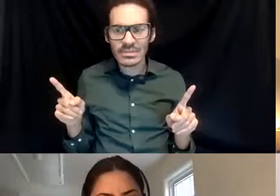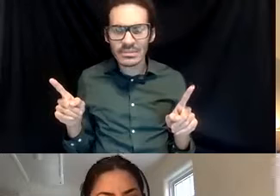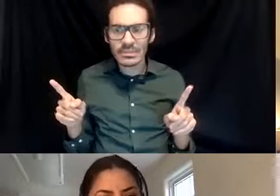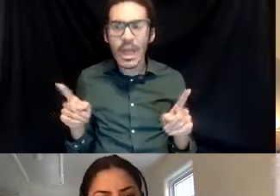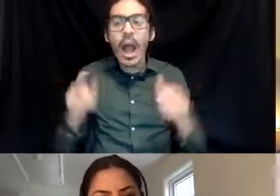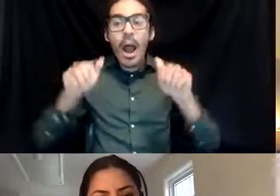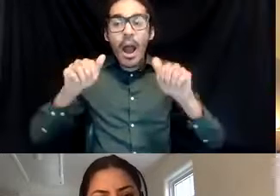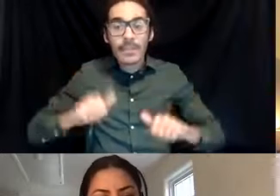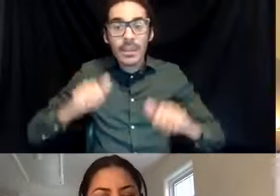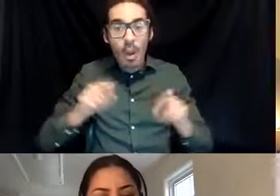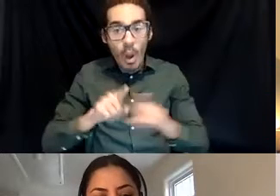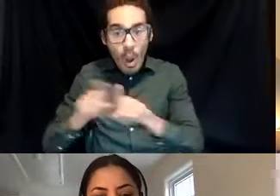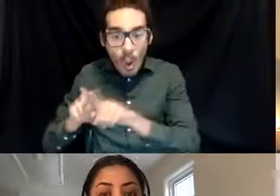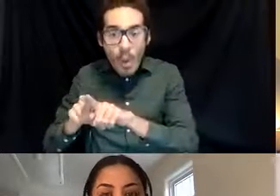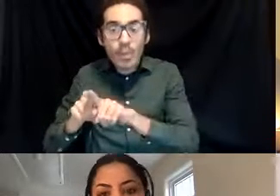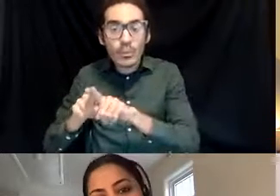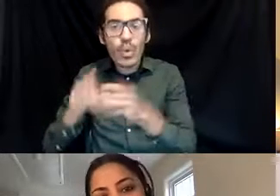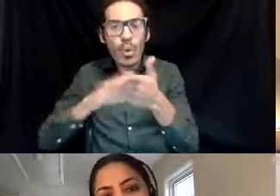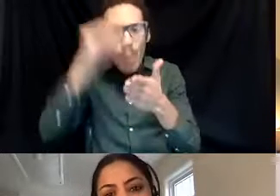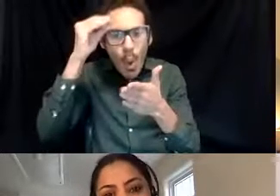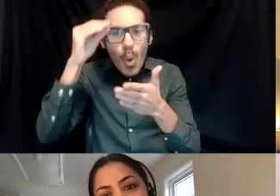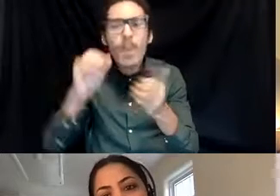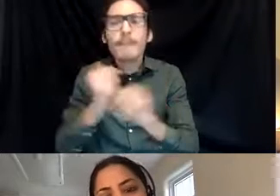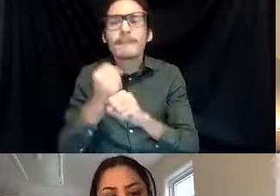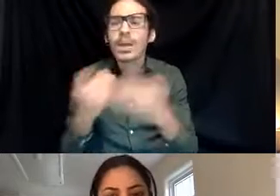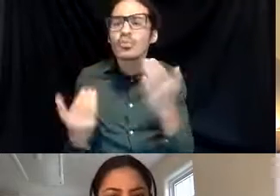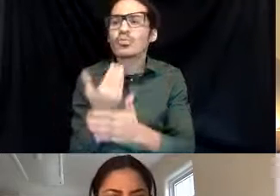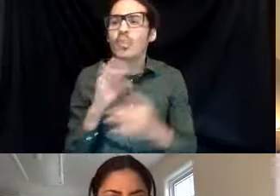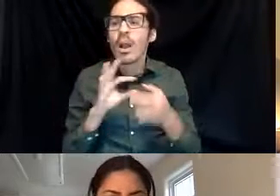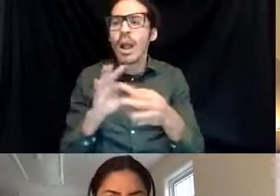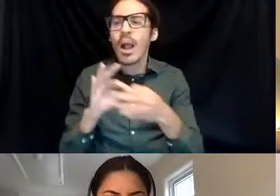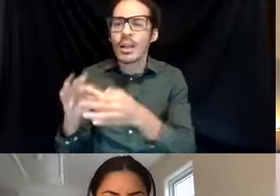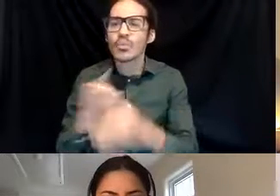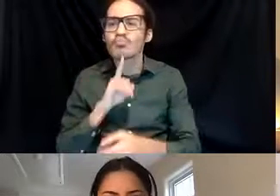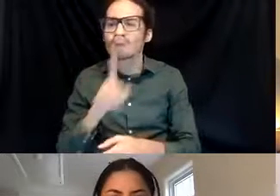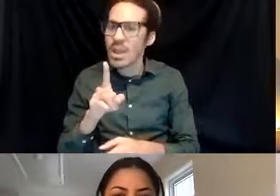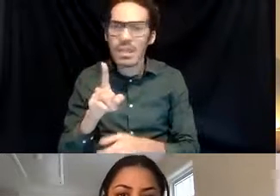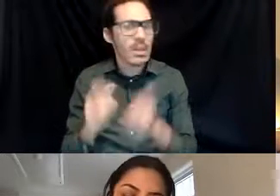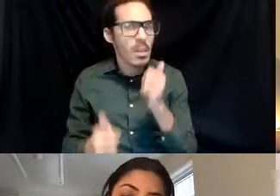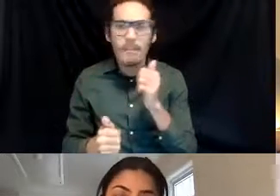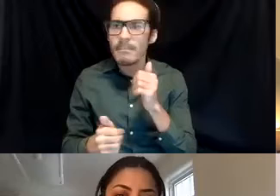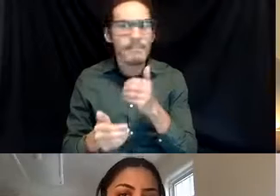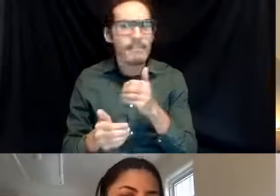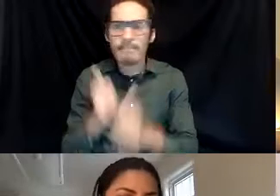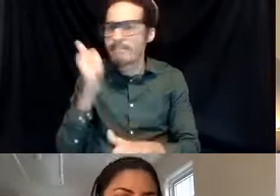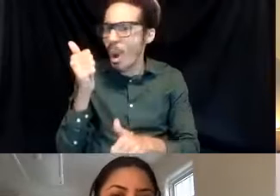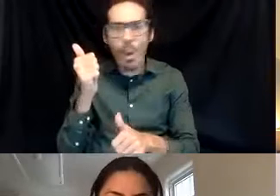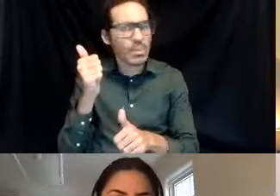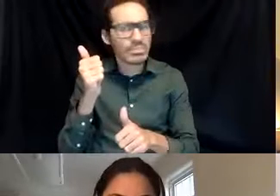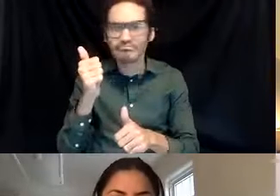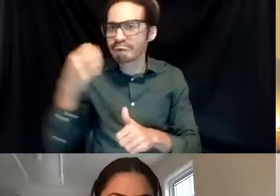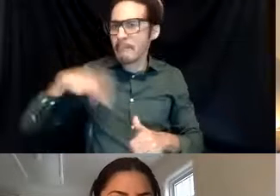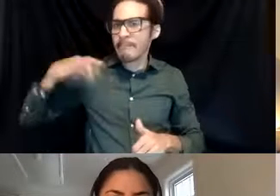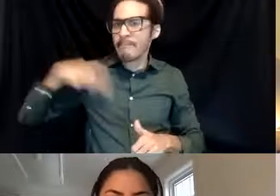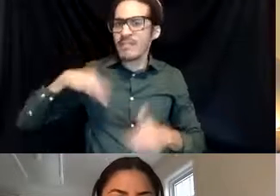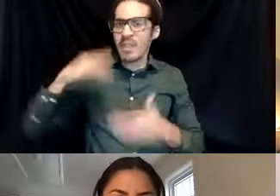ability to also then sort of draw and make new connections, I think for me has been the most rewarding part of the challenges